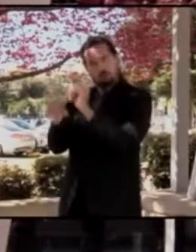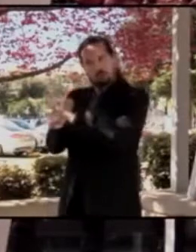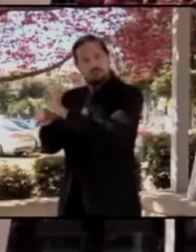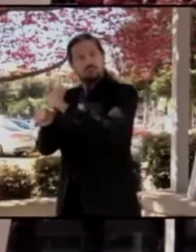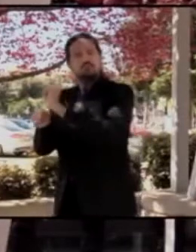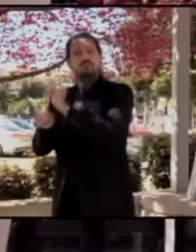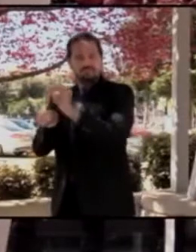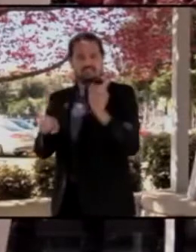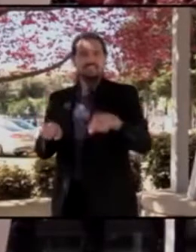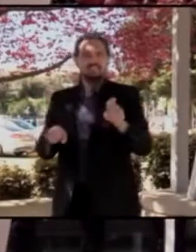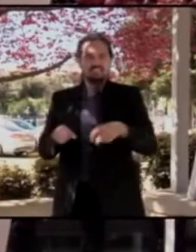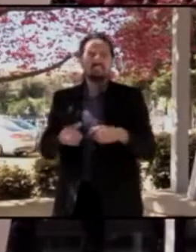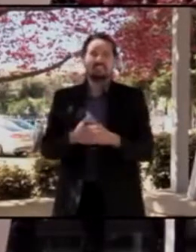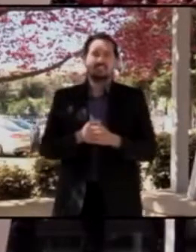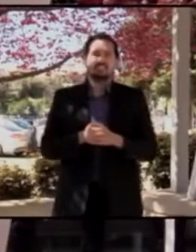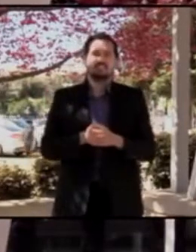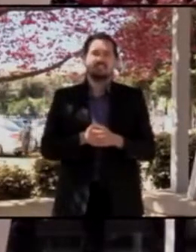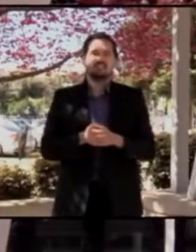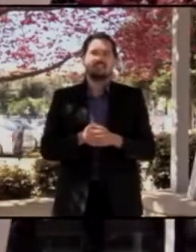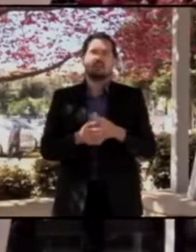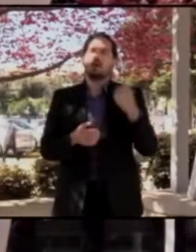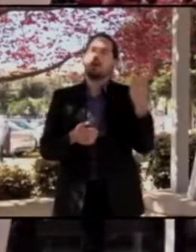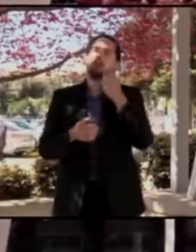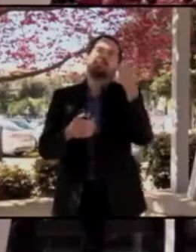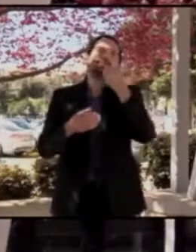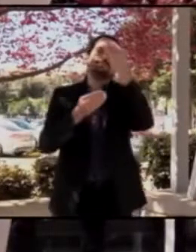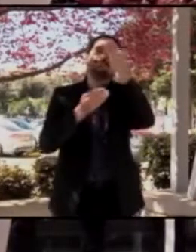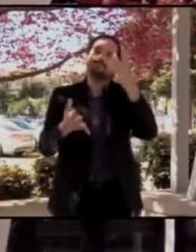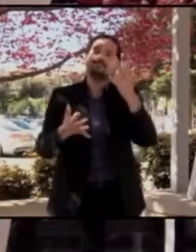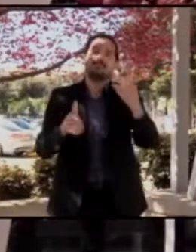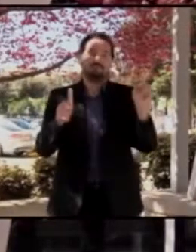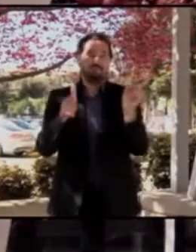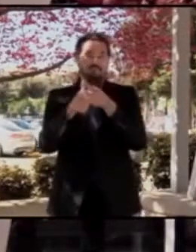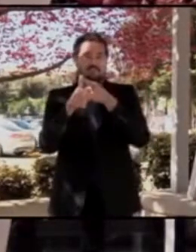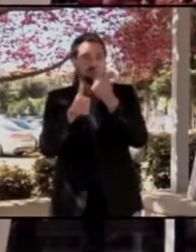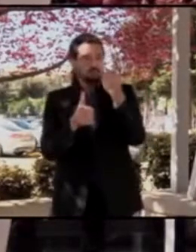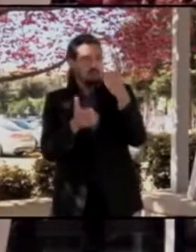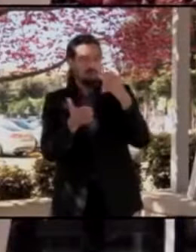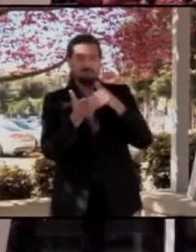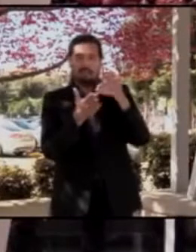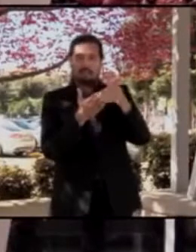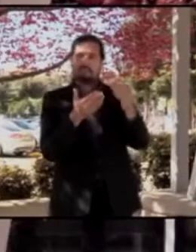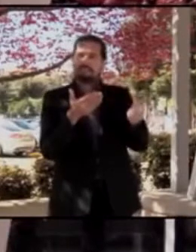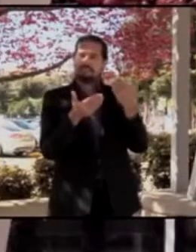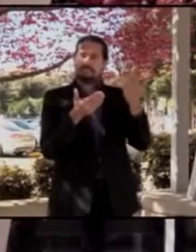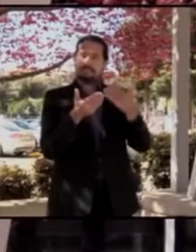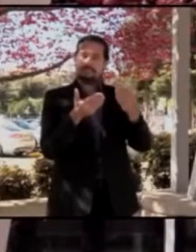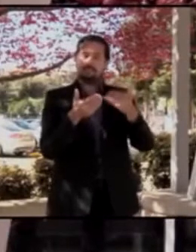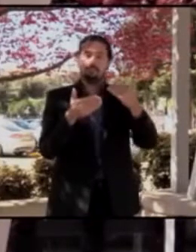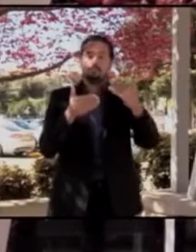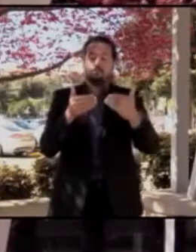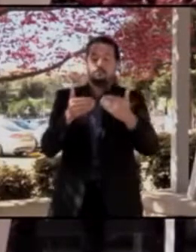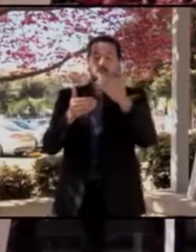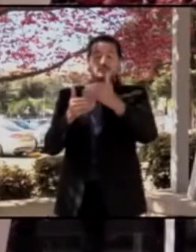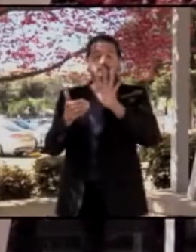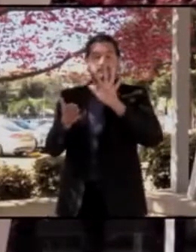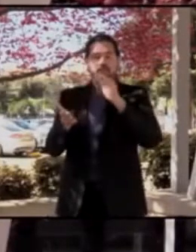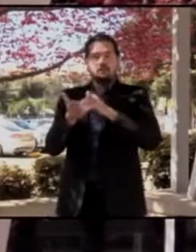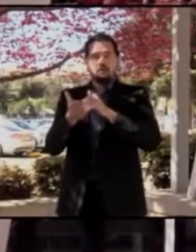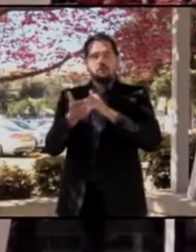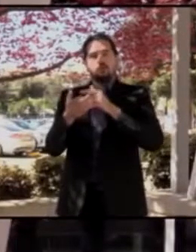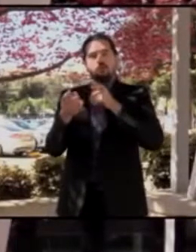easy, and the next 500,000 is going to be a little tough. We know that people are concerned